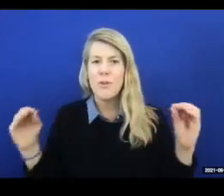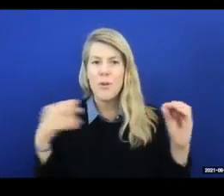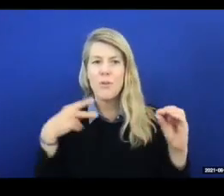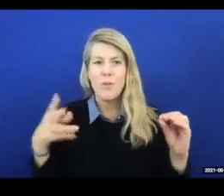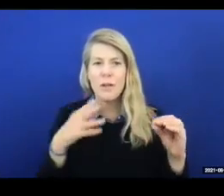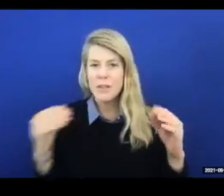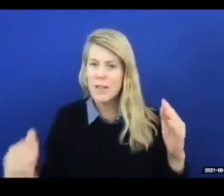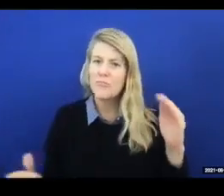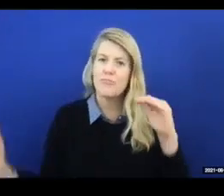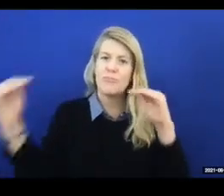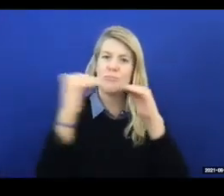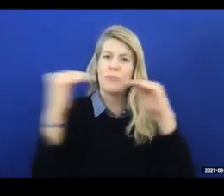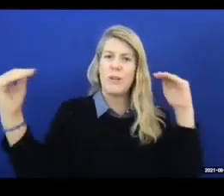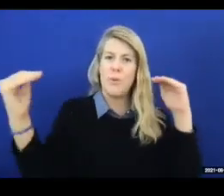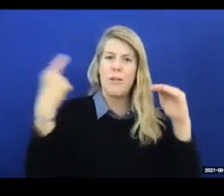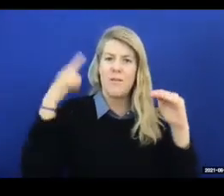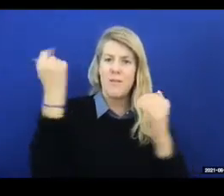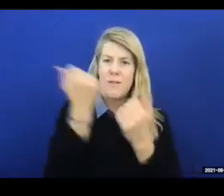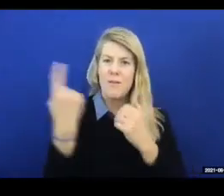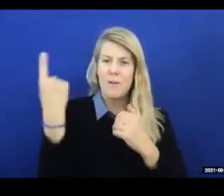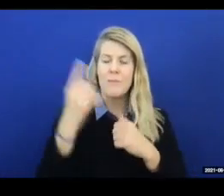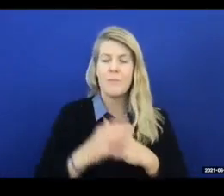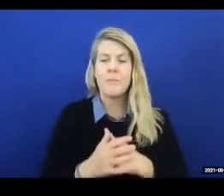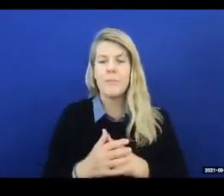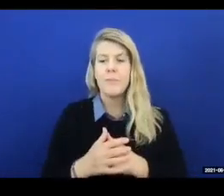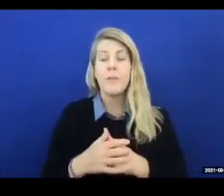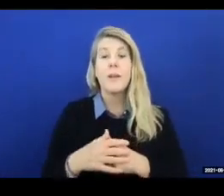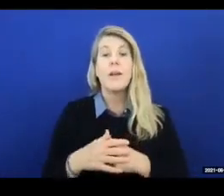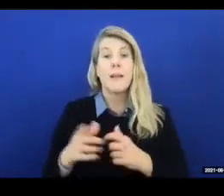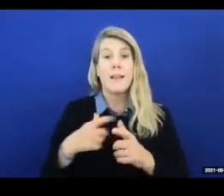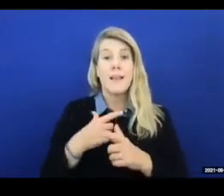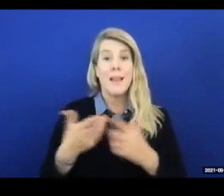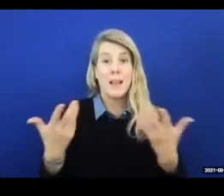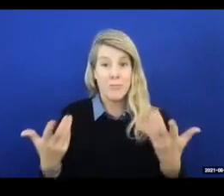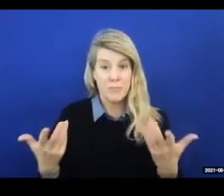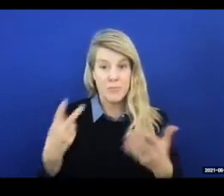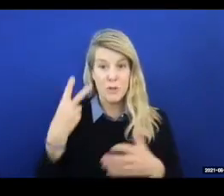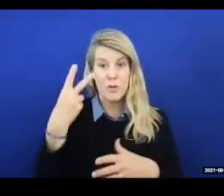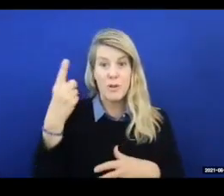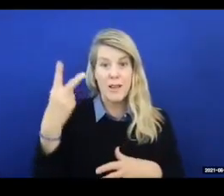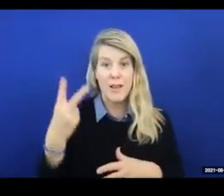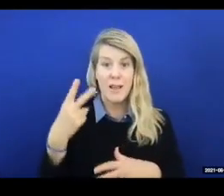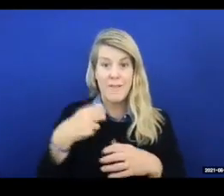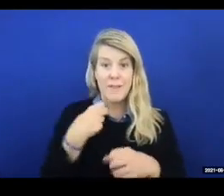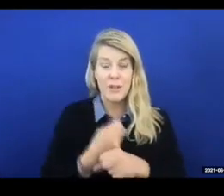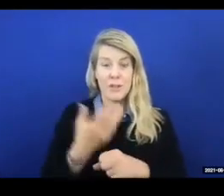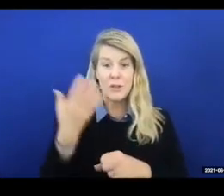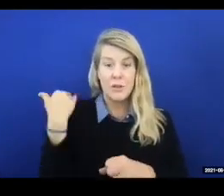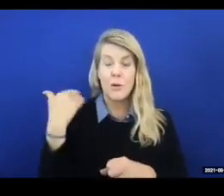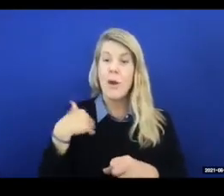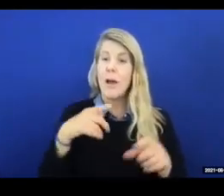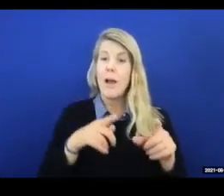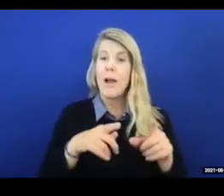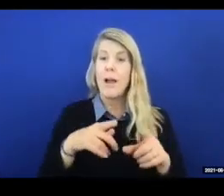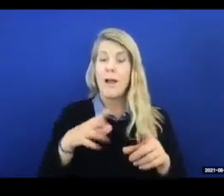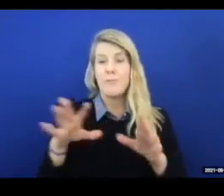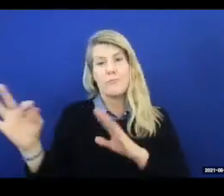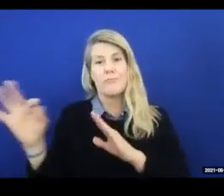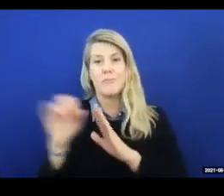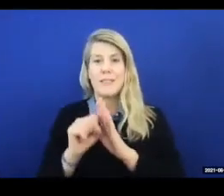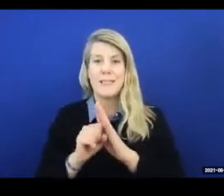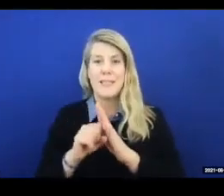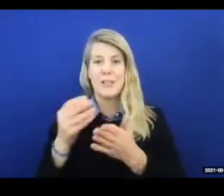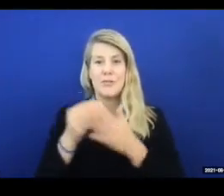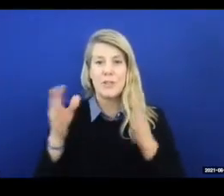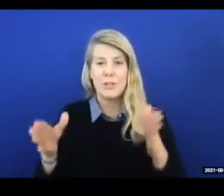field. Before I got elected as the state treasurer 2.5 years ago, I served on the San Francisco Board of Supervisors.